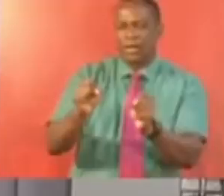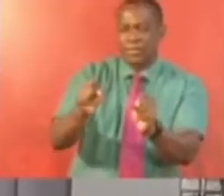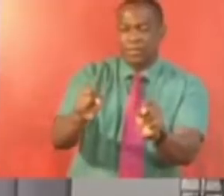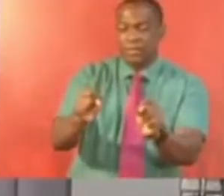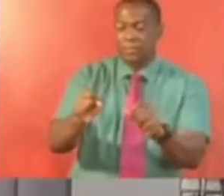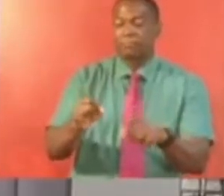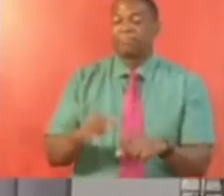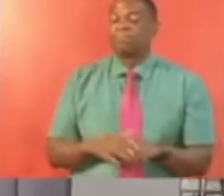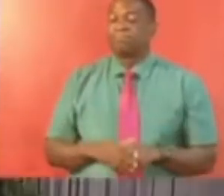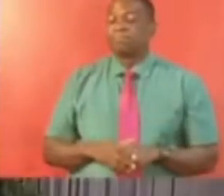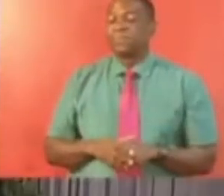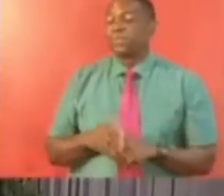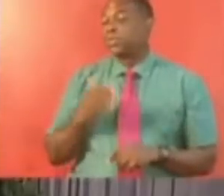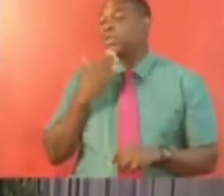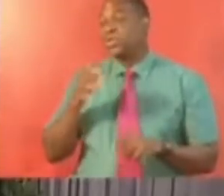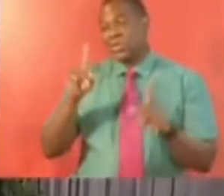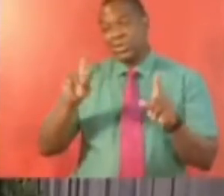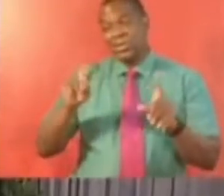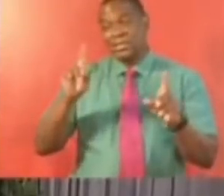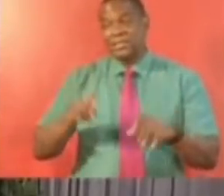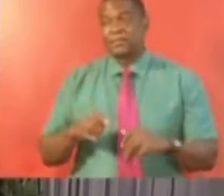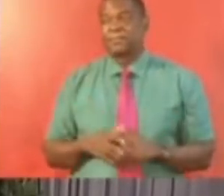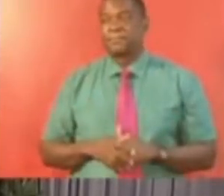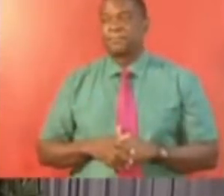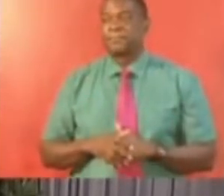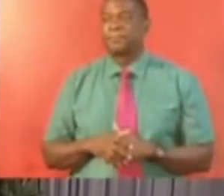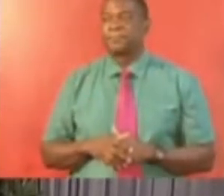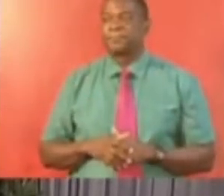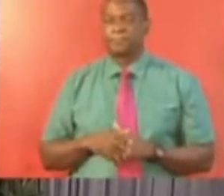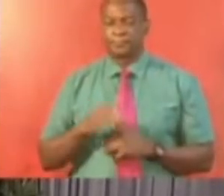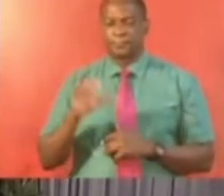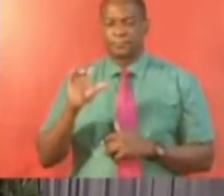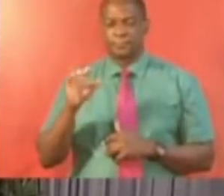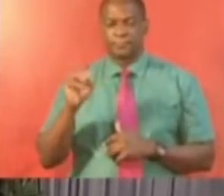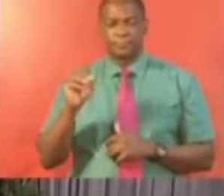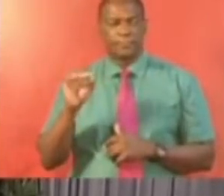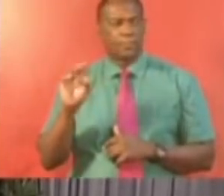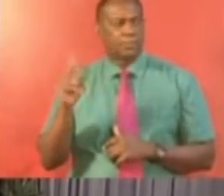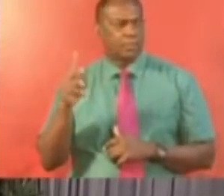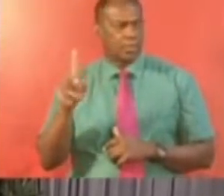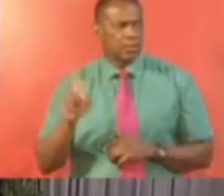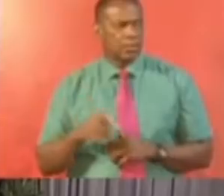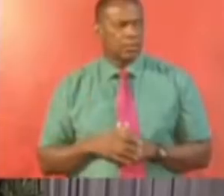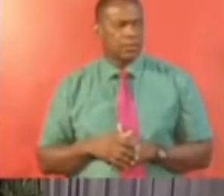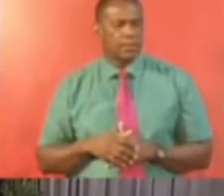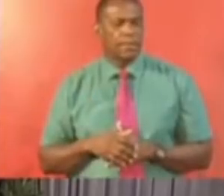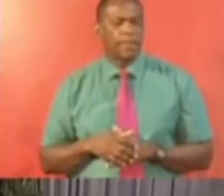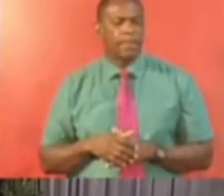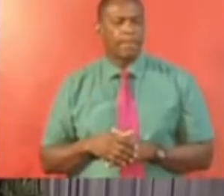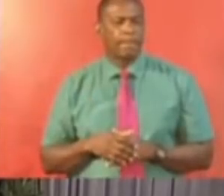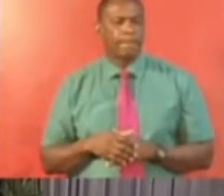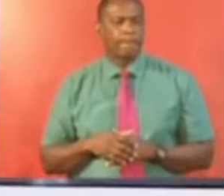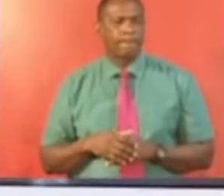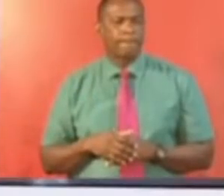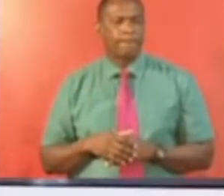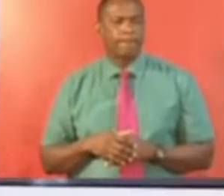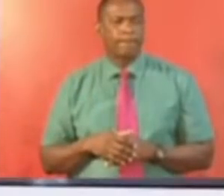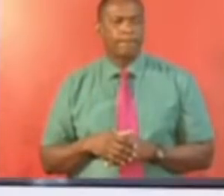excellent question. Thank you very much, Minister. And I think CMO will take the second question.